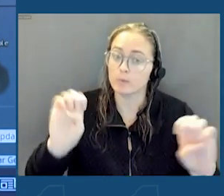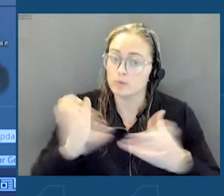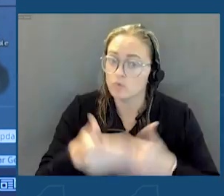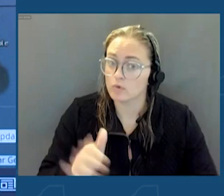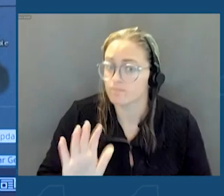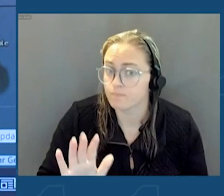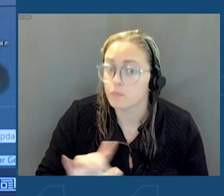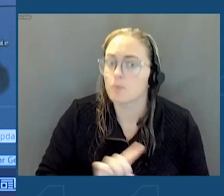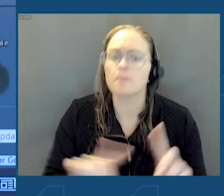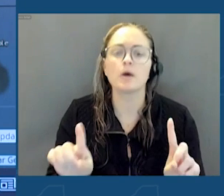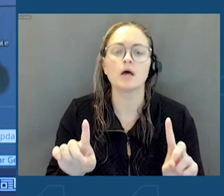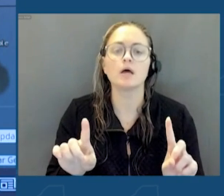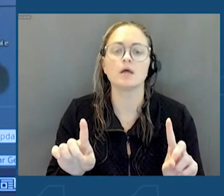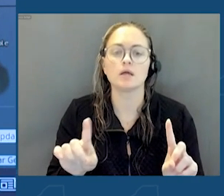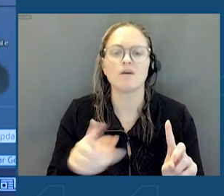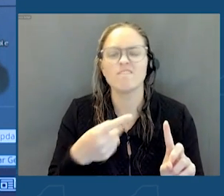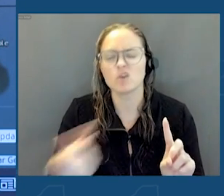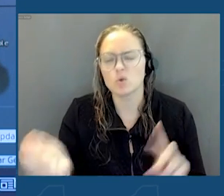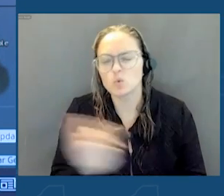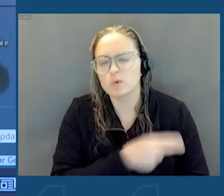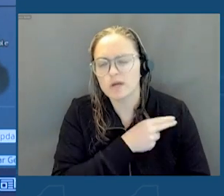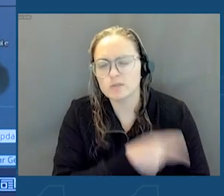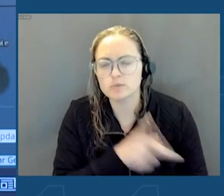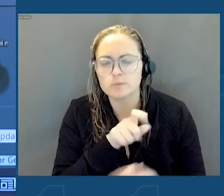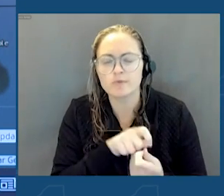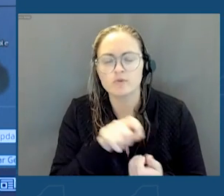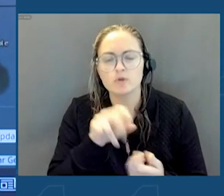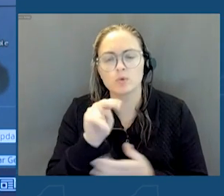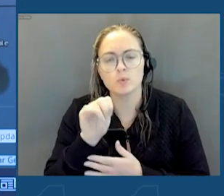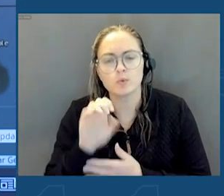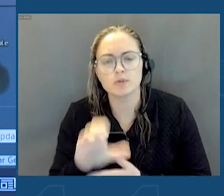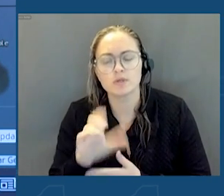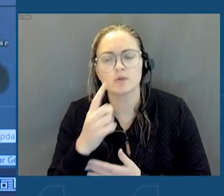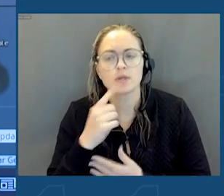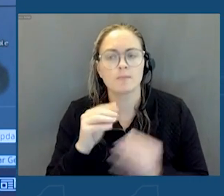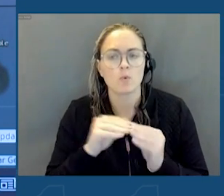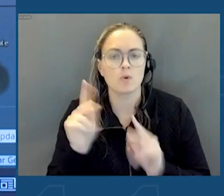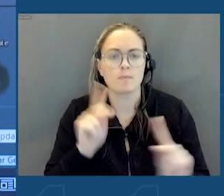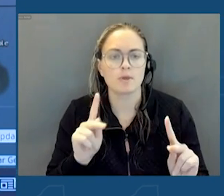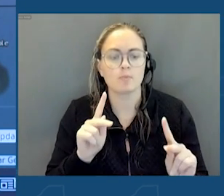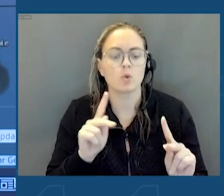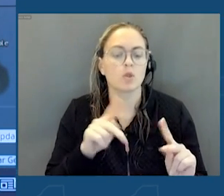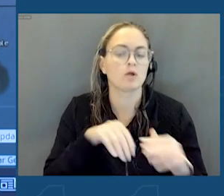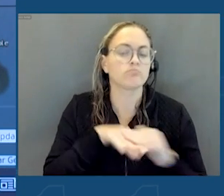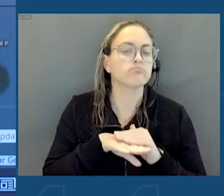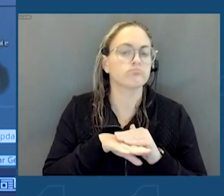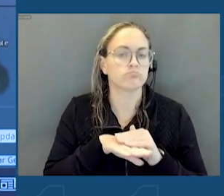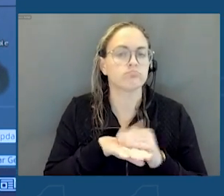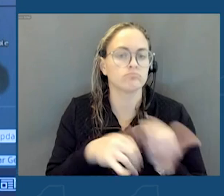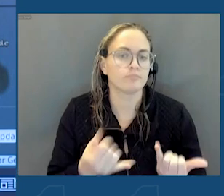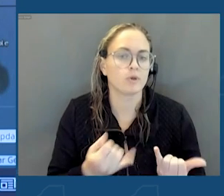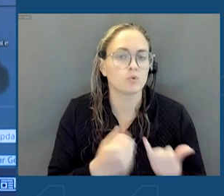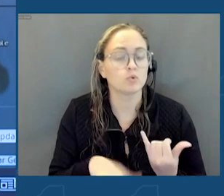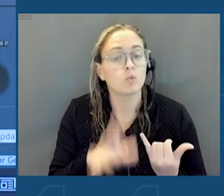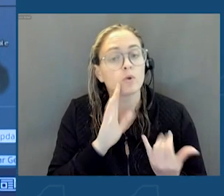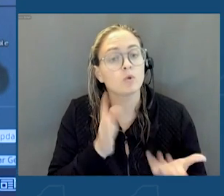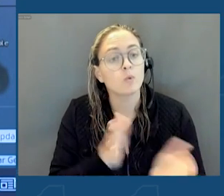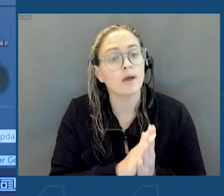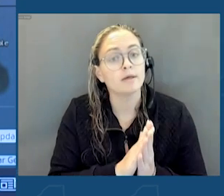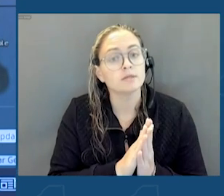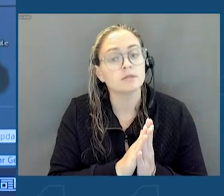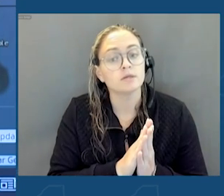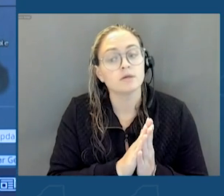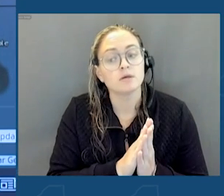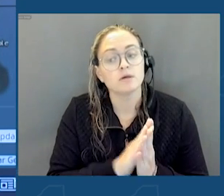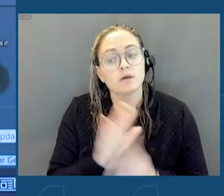rooms, but there are a couple hospitals, particularly in New York City, that are reporting more people stopping in. So I would like to ask